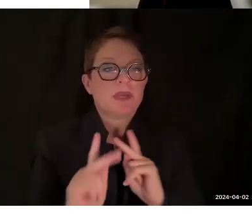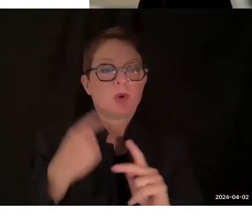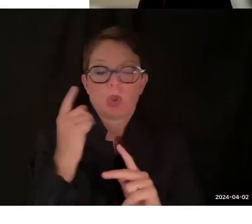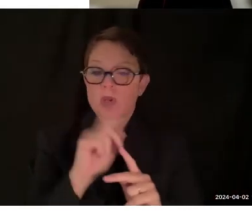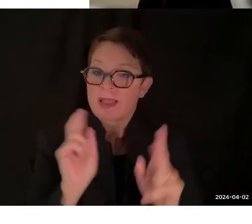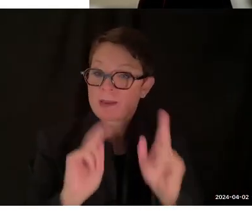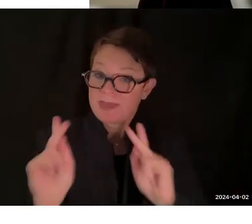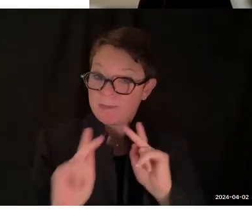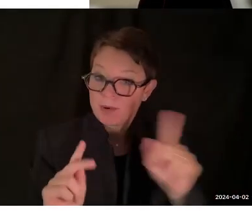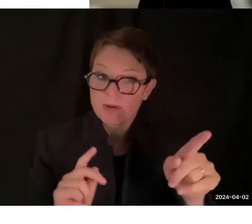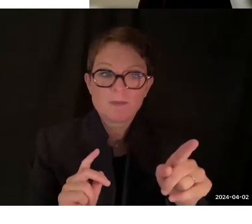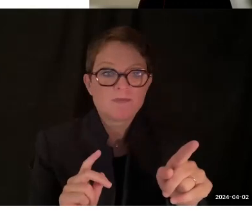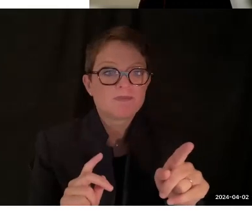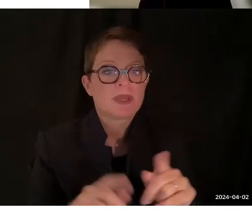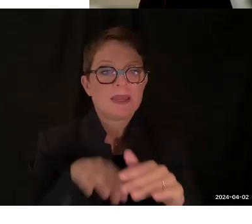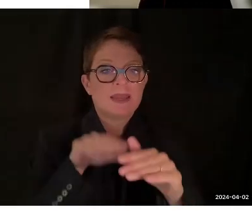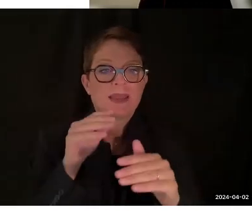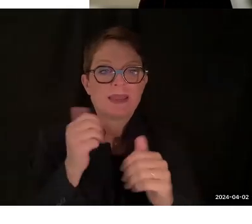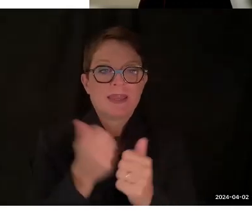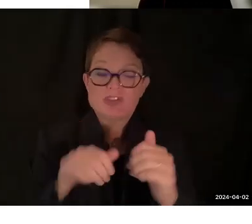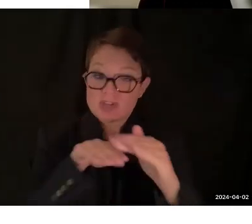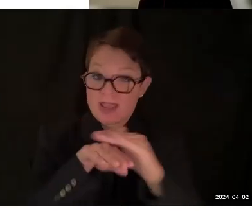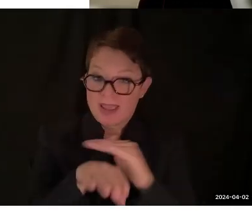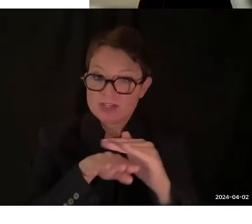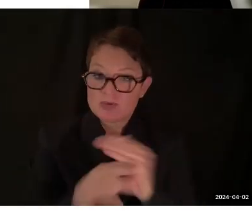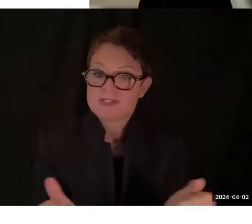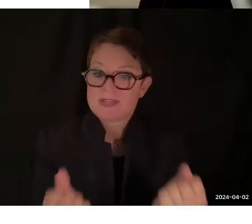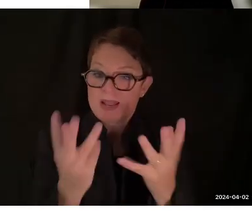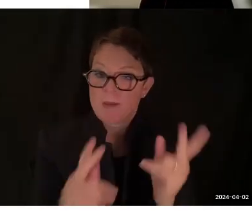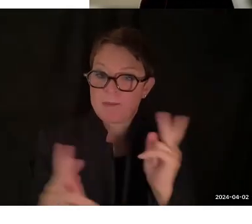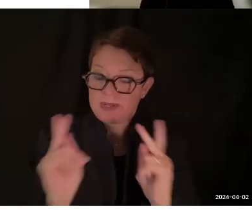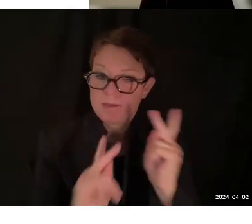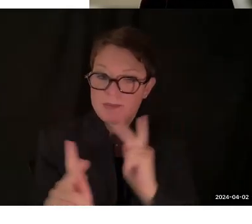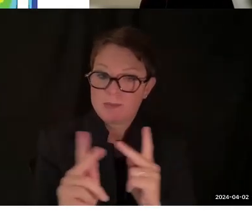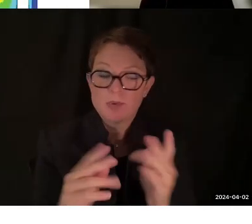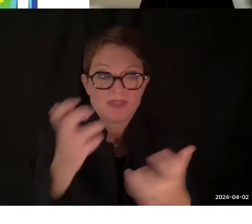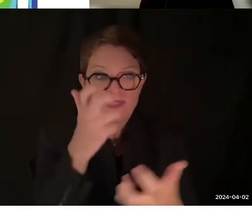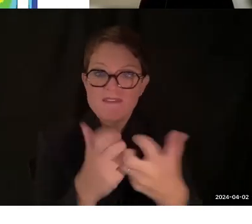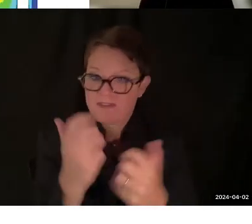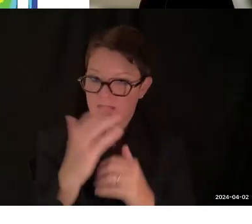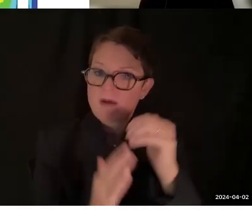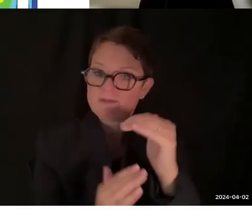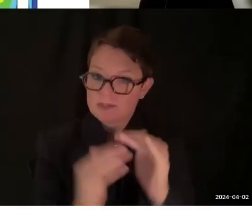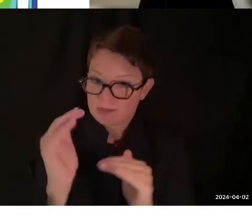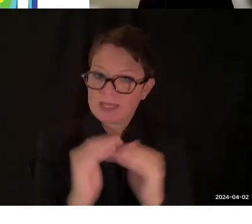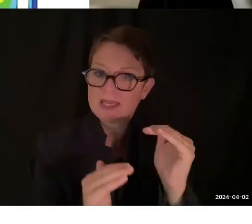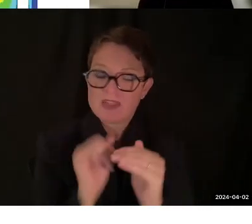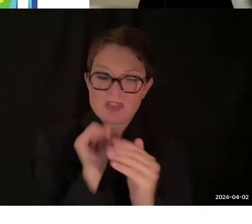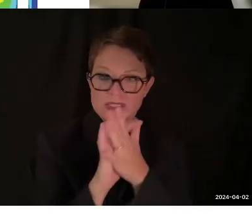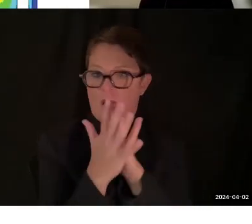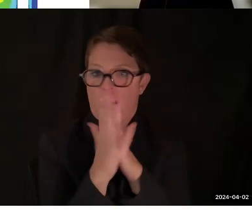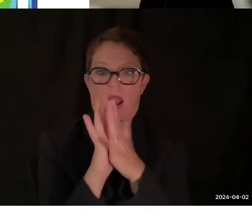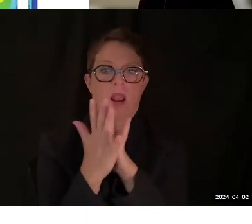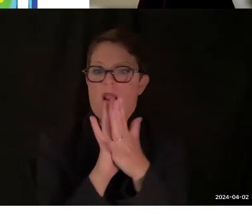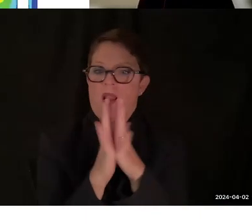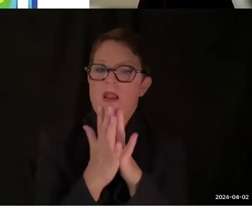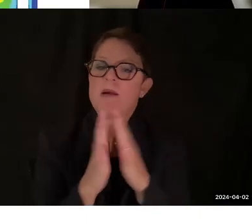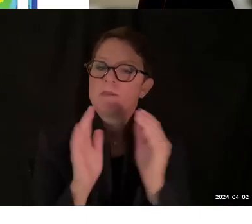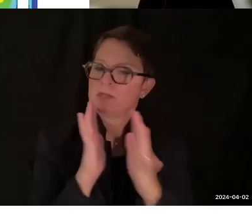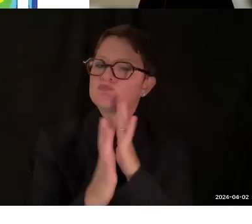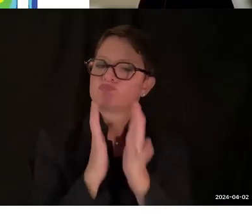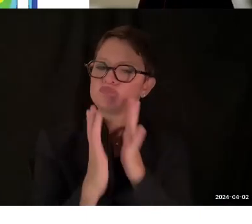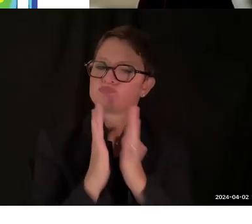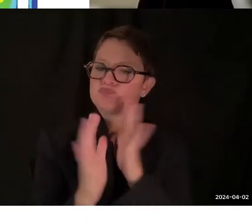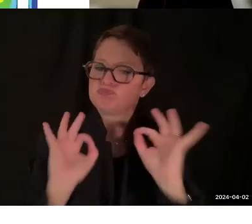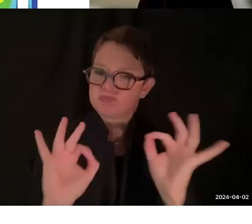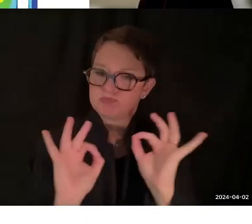that as we look at each of the entrances and the quantities of people, that they fit comfortably within the sidewalks provided